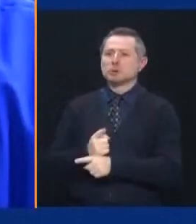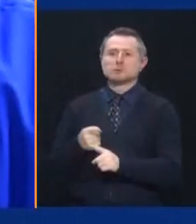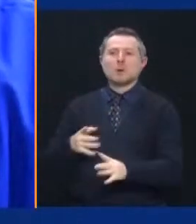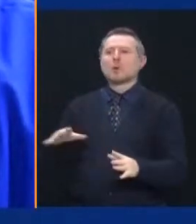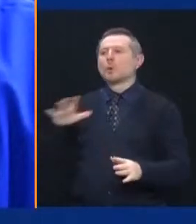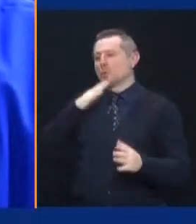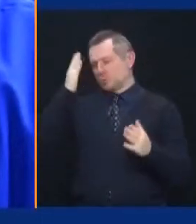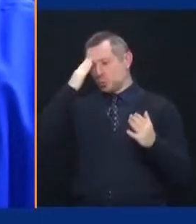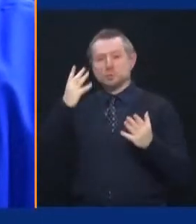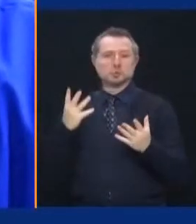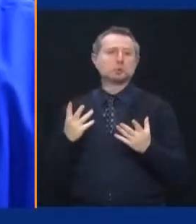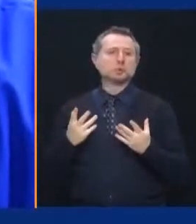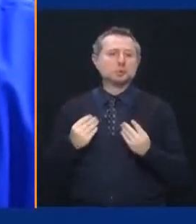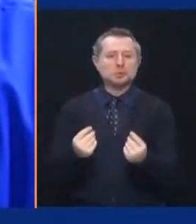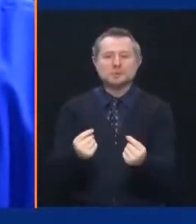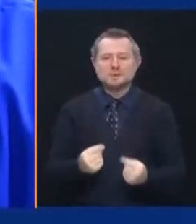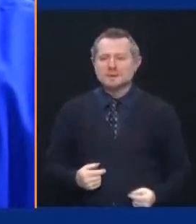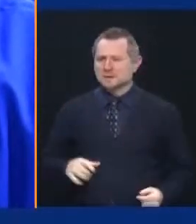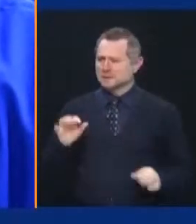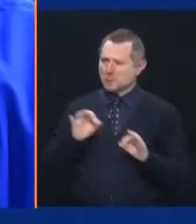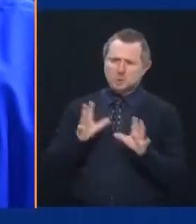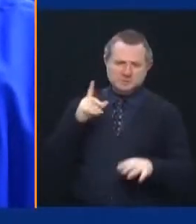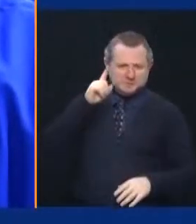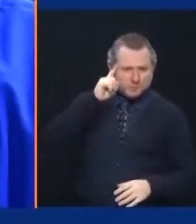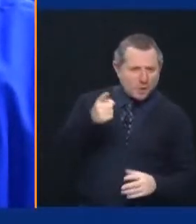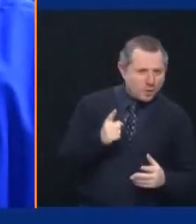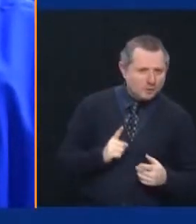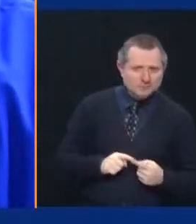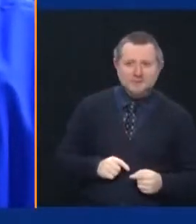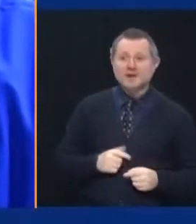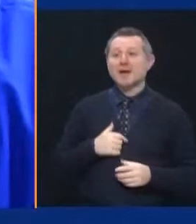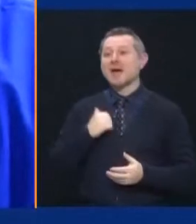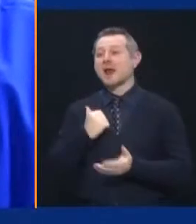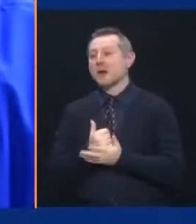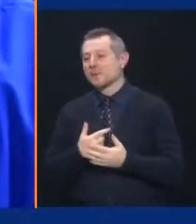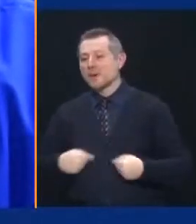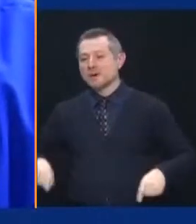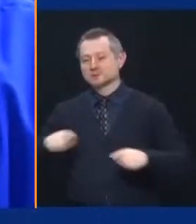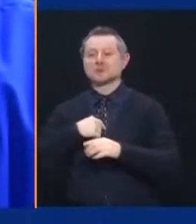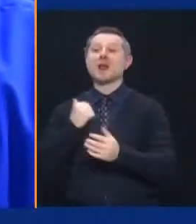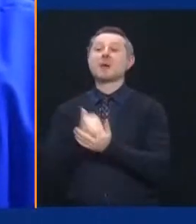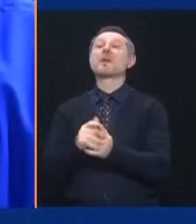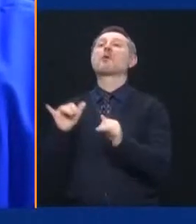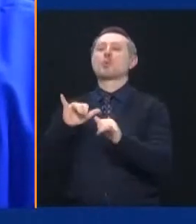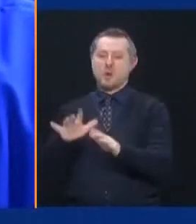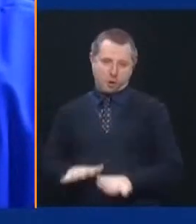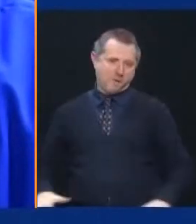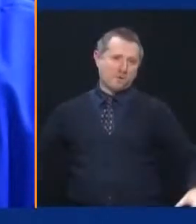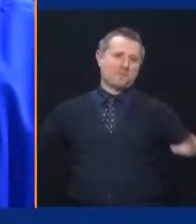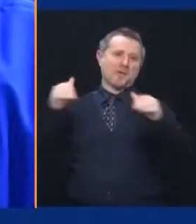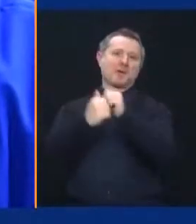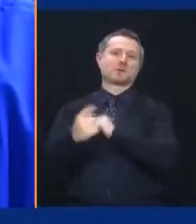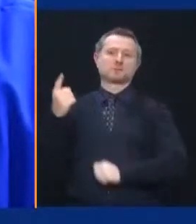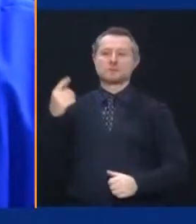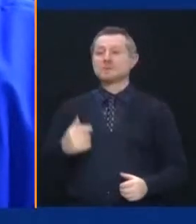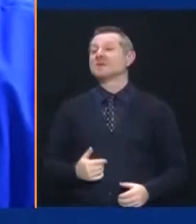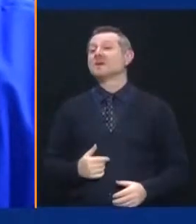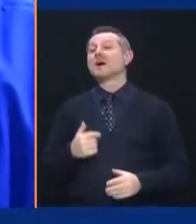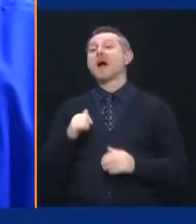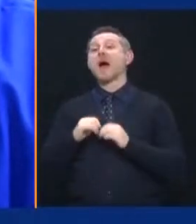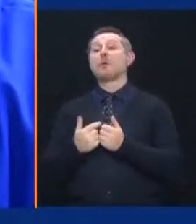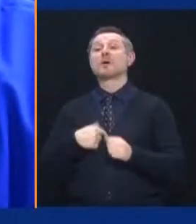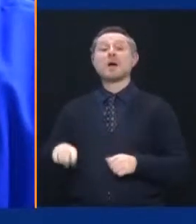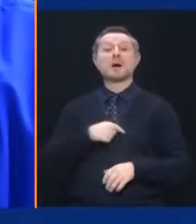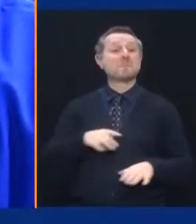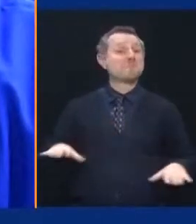time to be smart, which helps us and helps everyone. We're in control of our destiny. How we act is